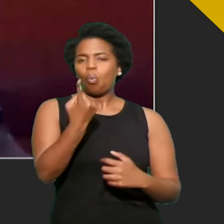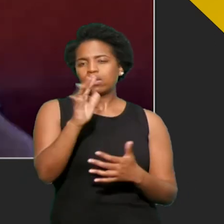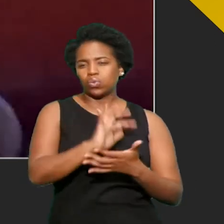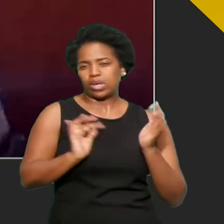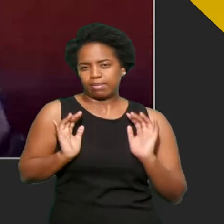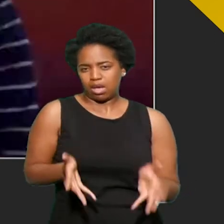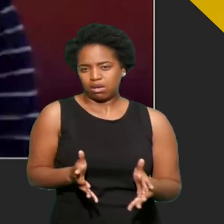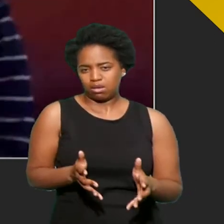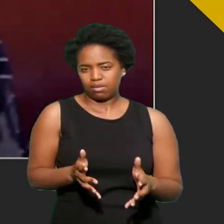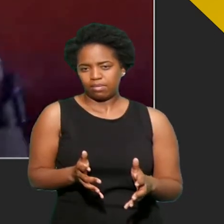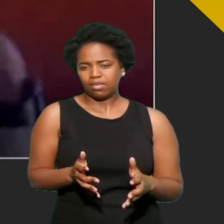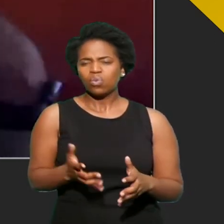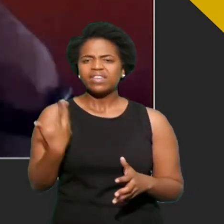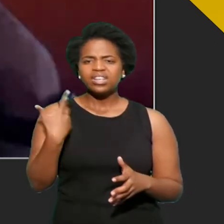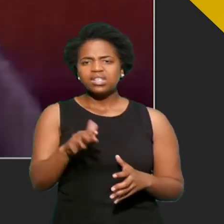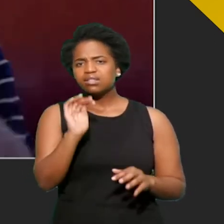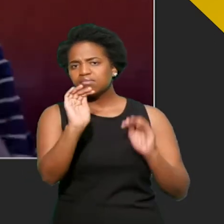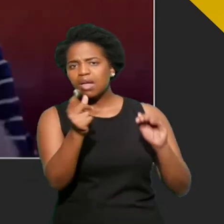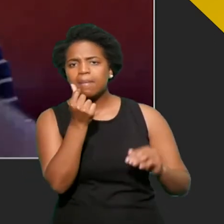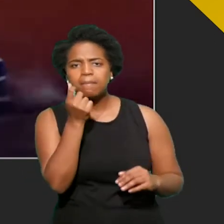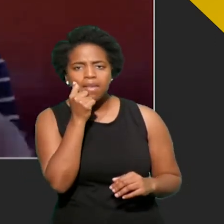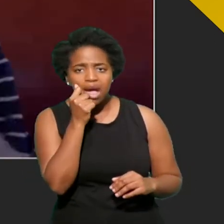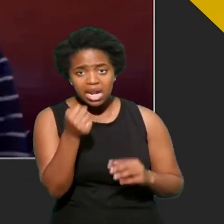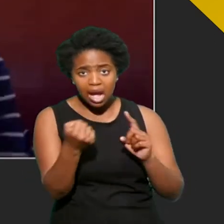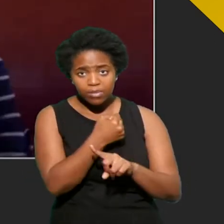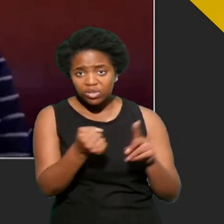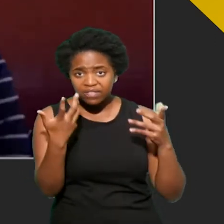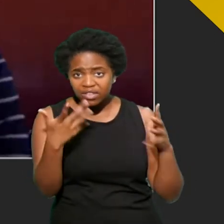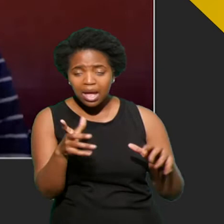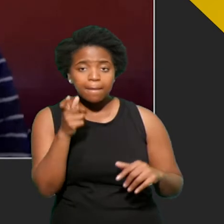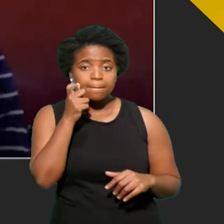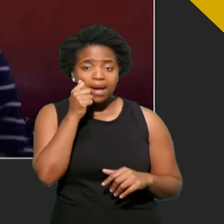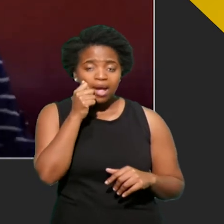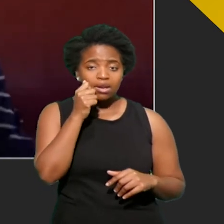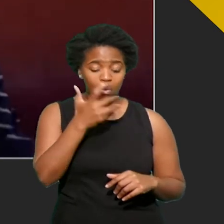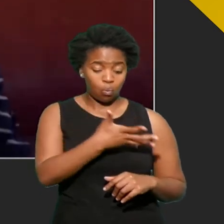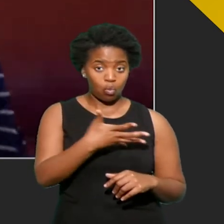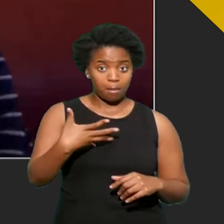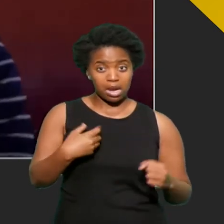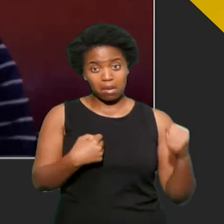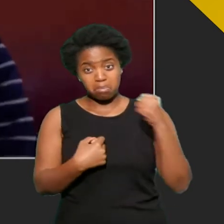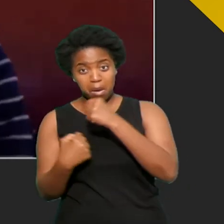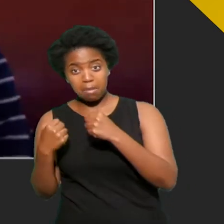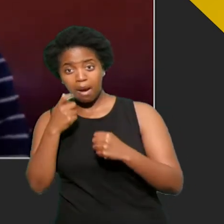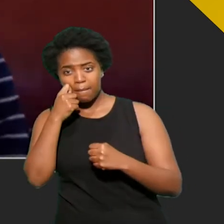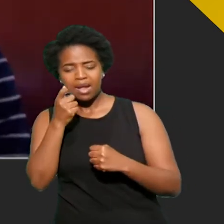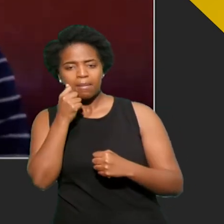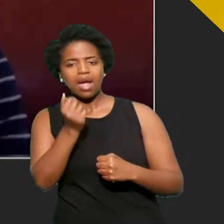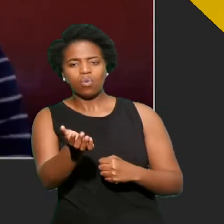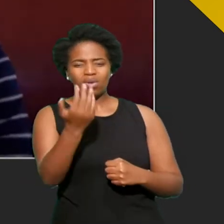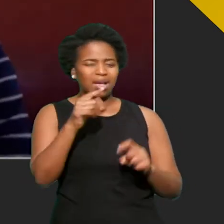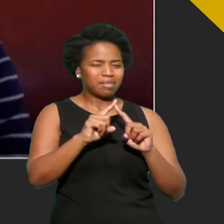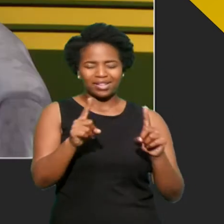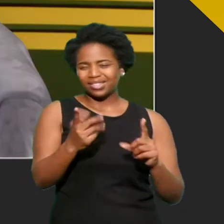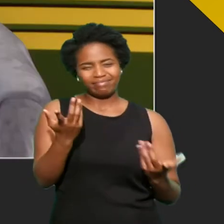we did put calls out there, you know, you do the searching through organizations. Socially, I mean,